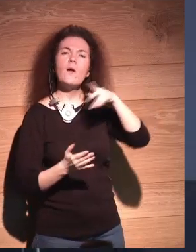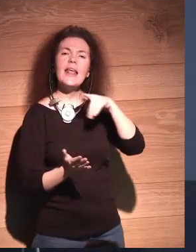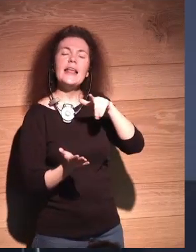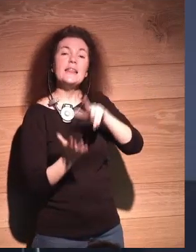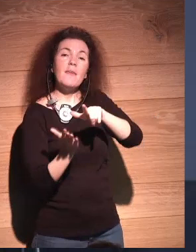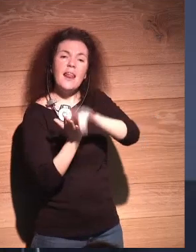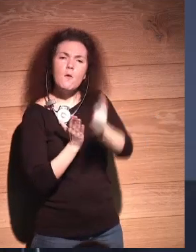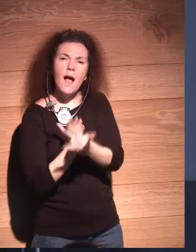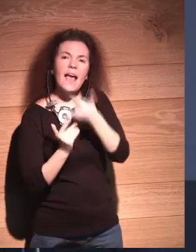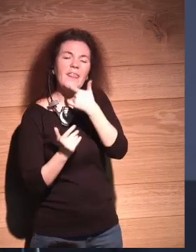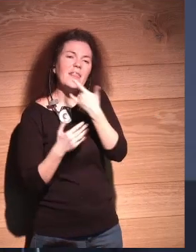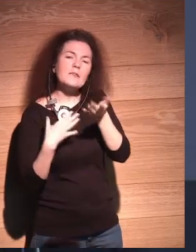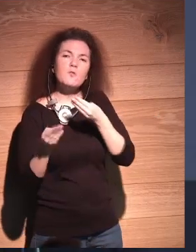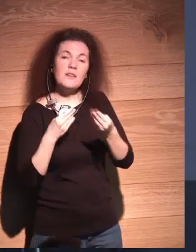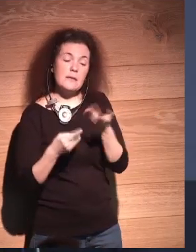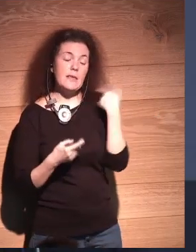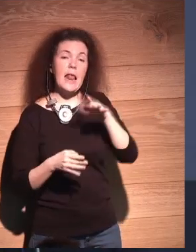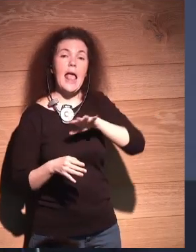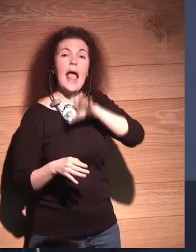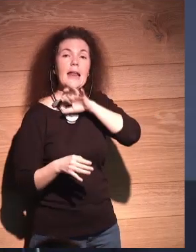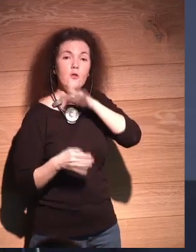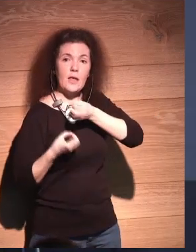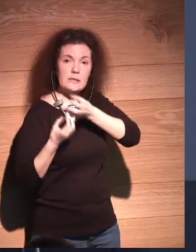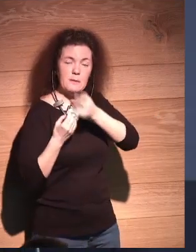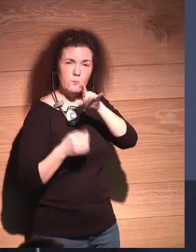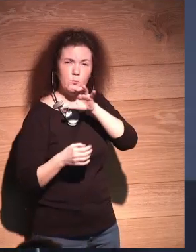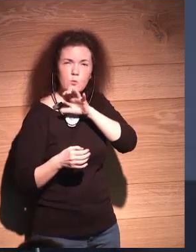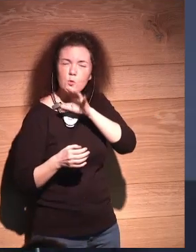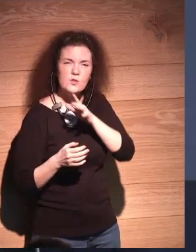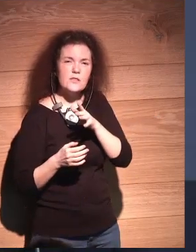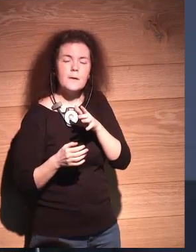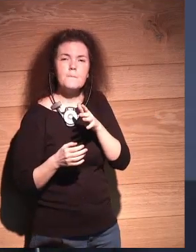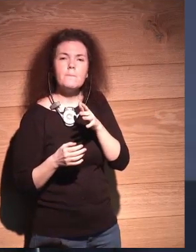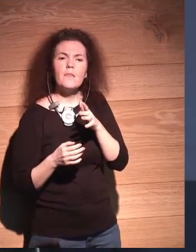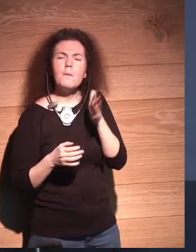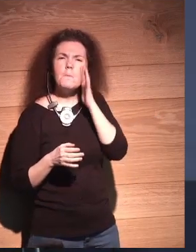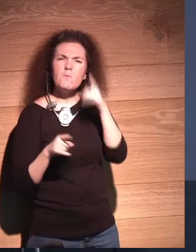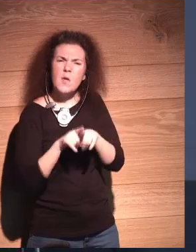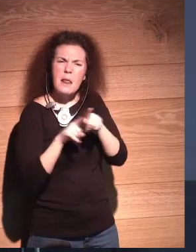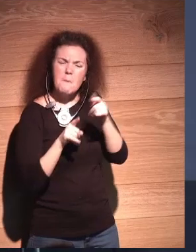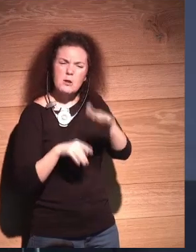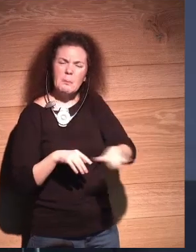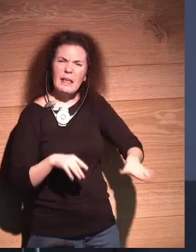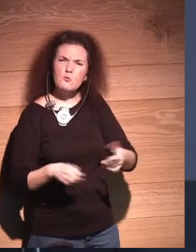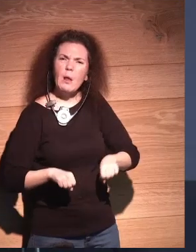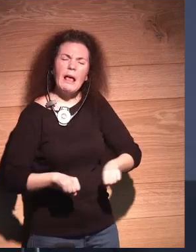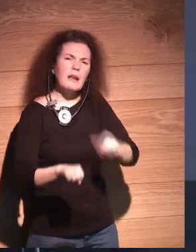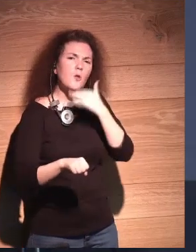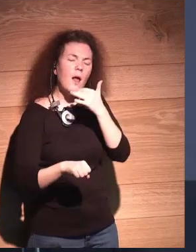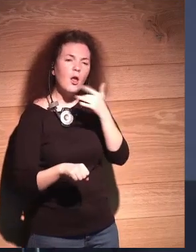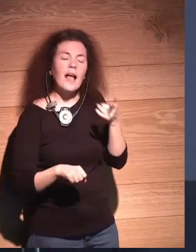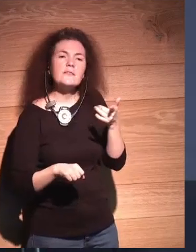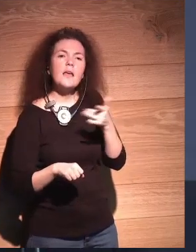very flexible. She told an anecdote yesterday that I thought was wonderful. She I think she was carrying her